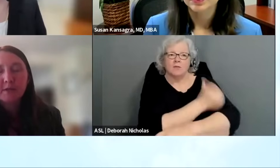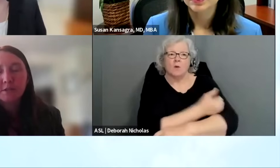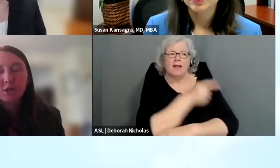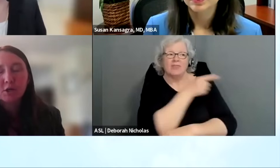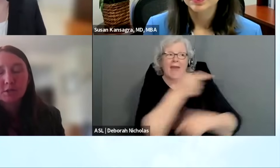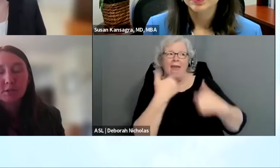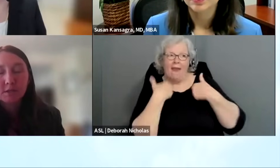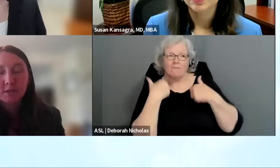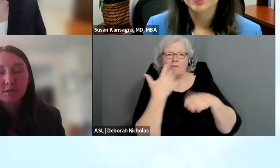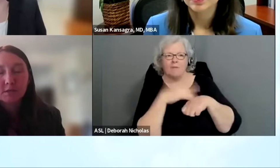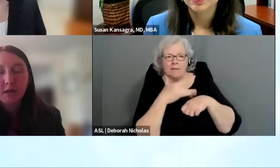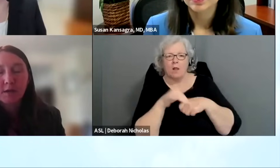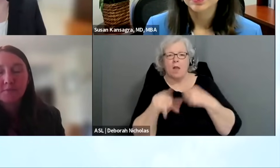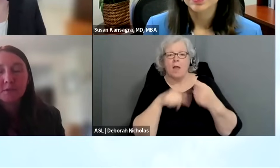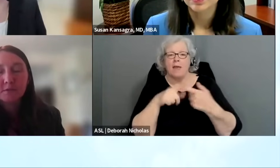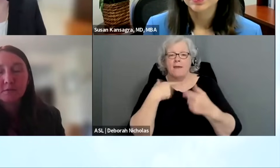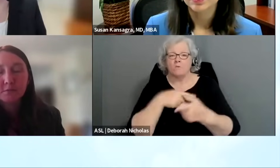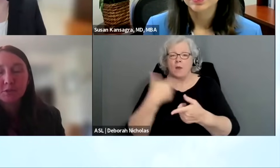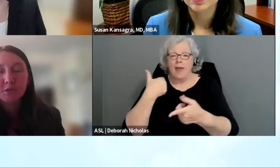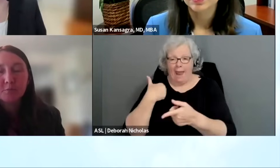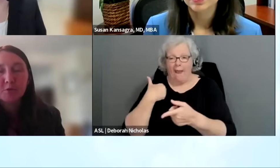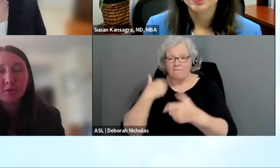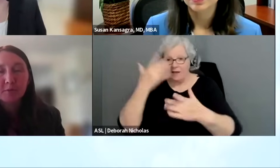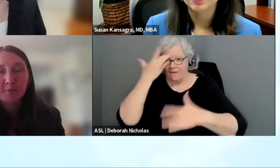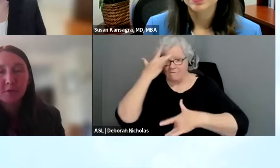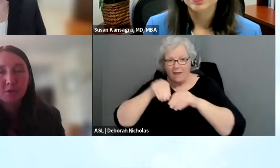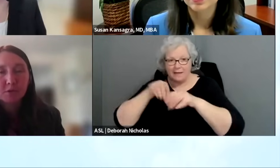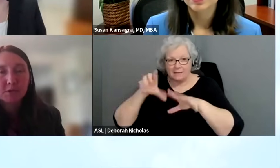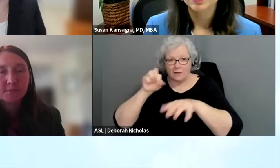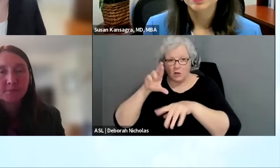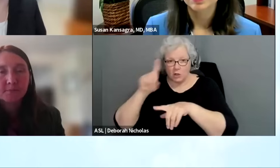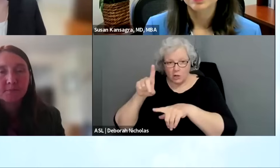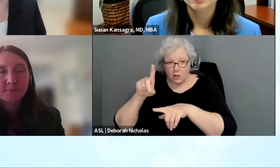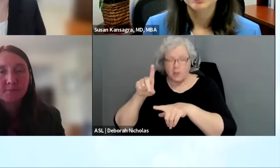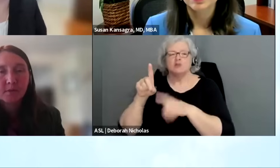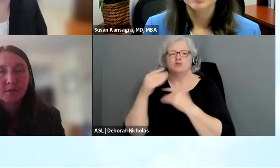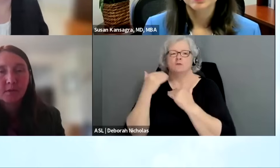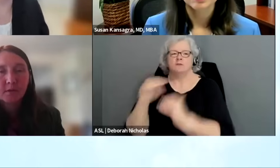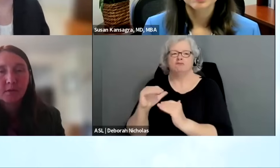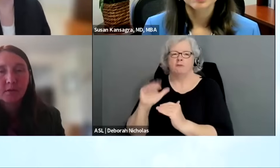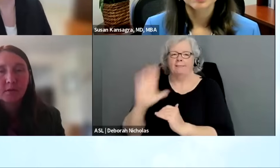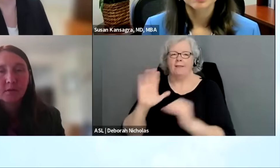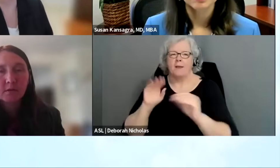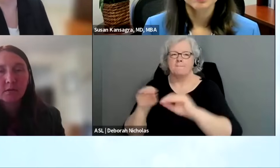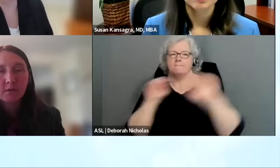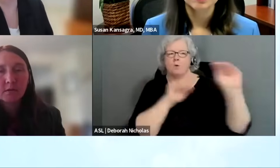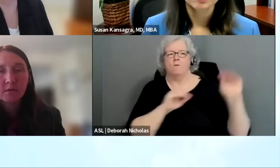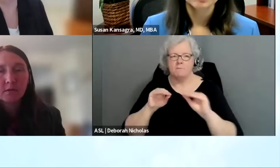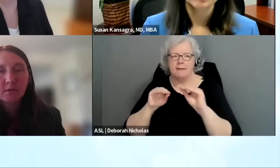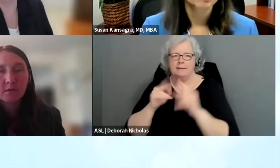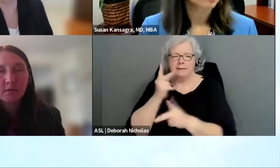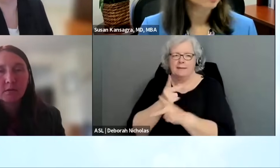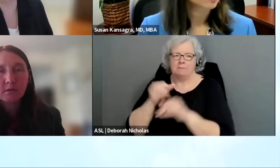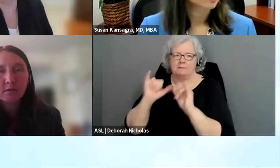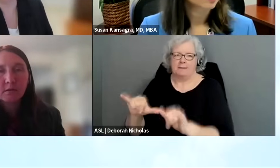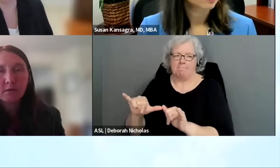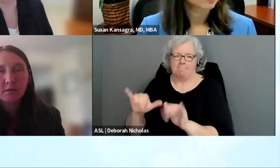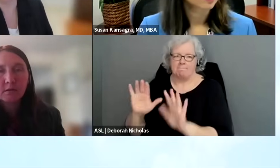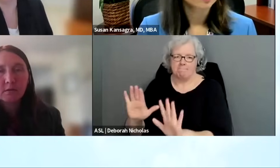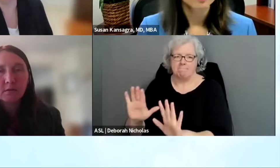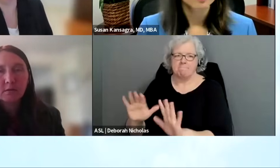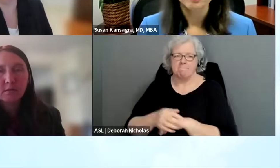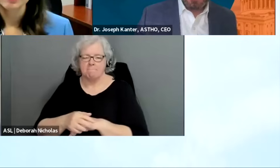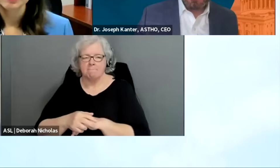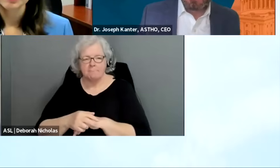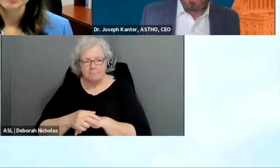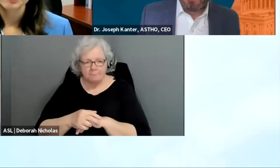have an affected herd to restrict movement from those herds. Great. That will conclude the first session.